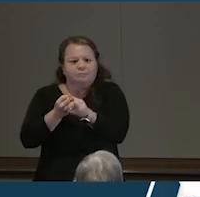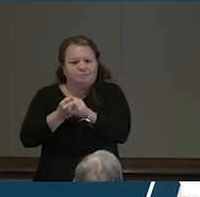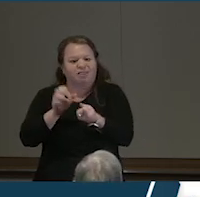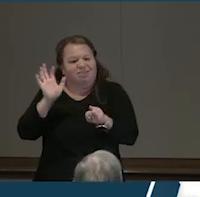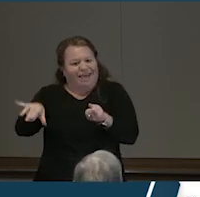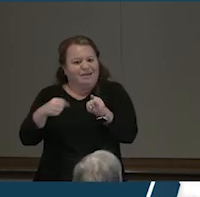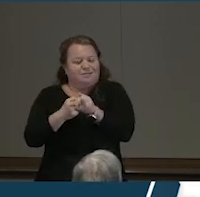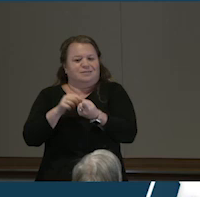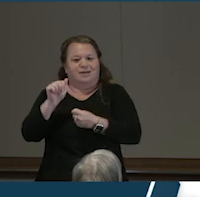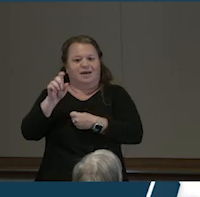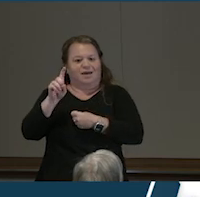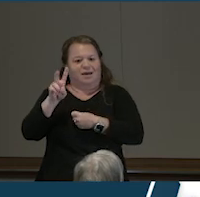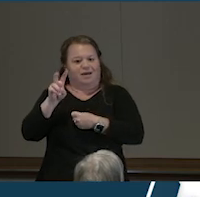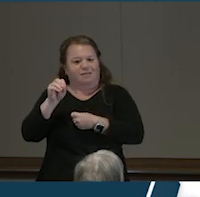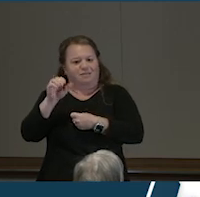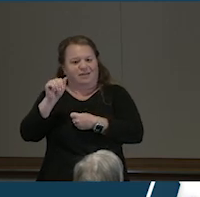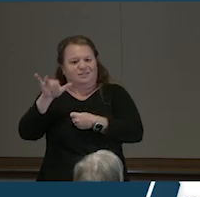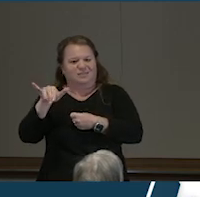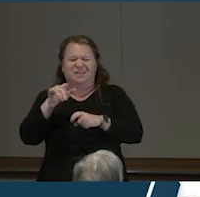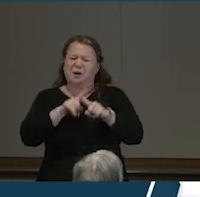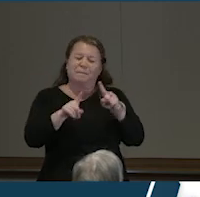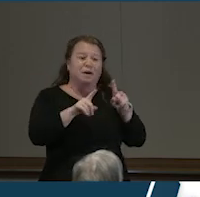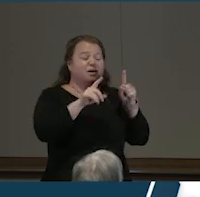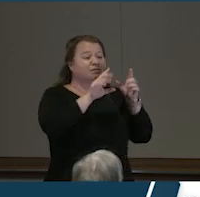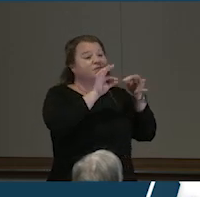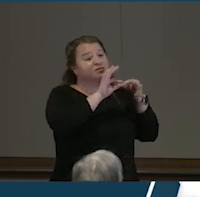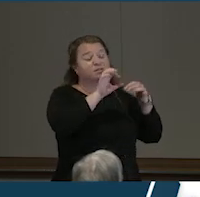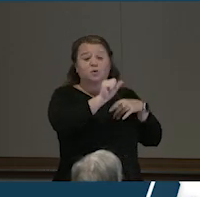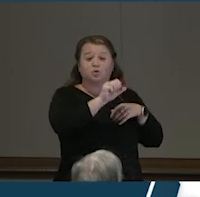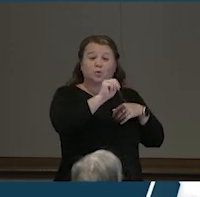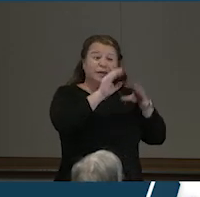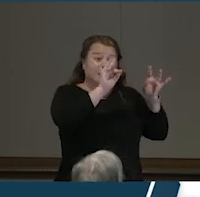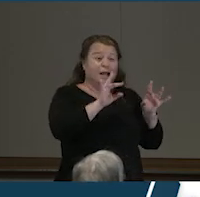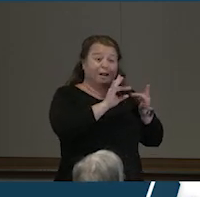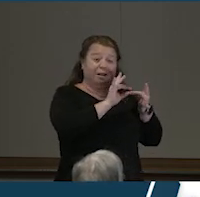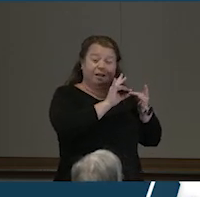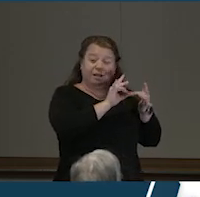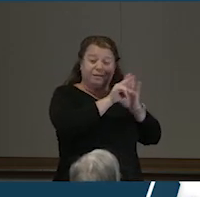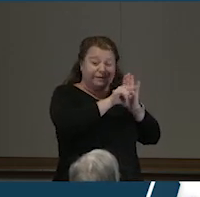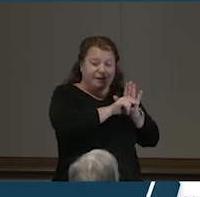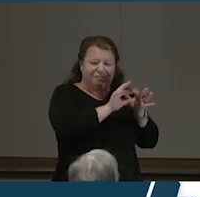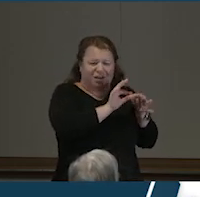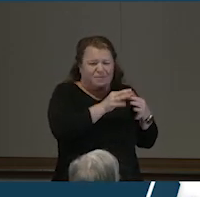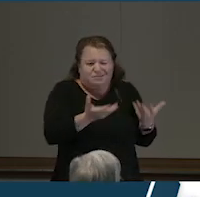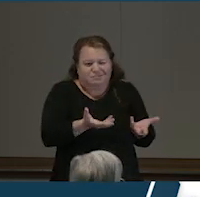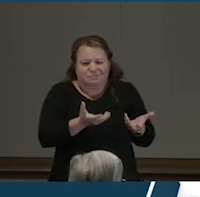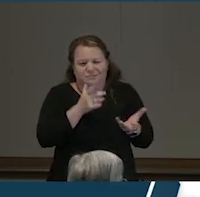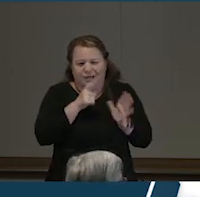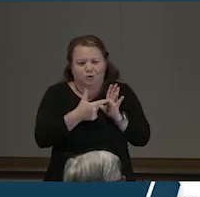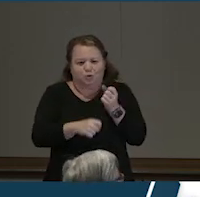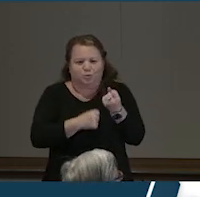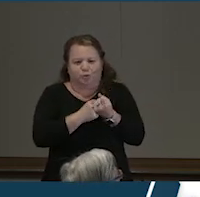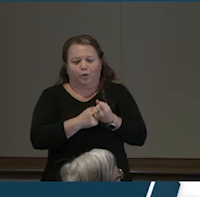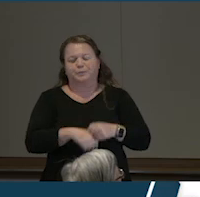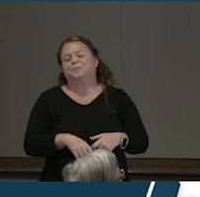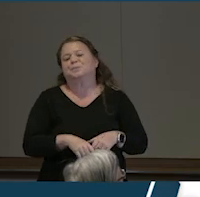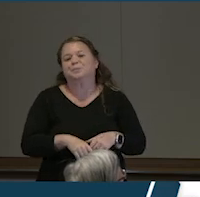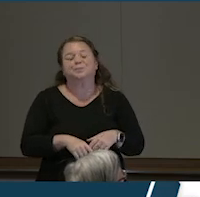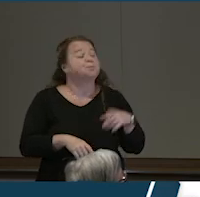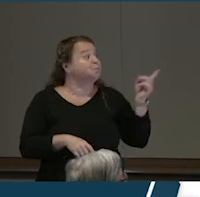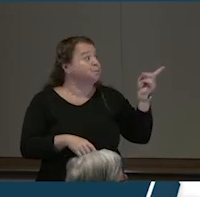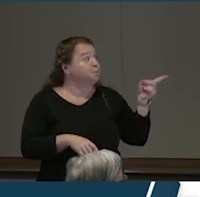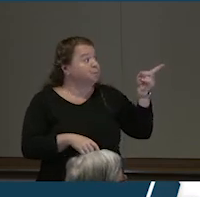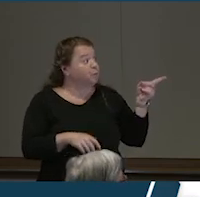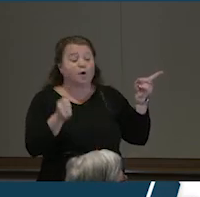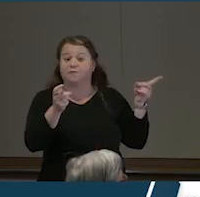advocacy. Posting on social media is not advocacy. And so unfortunately, you have to show up. So this is a group of us. So these are a couple ladies